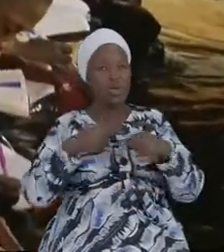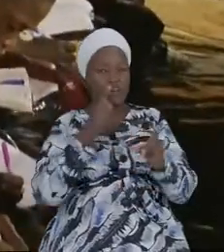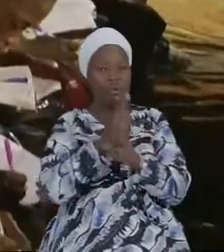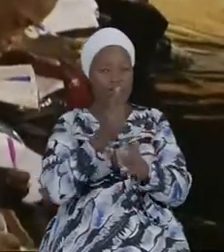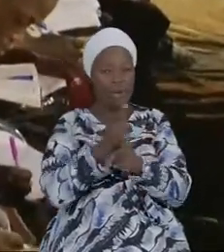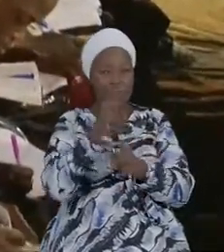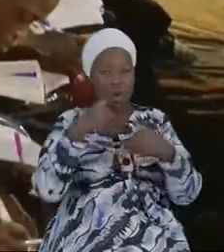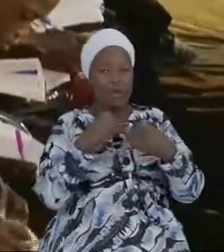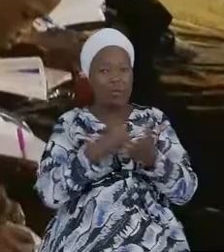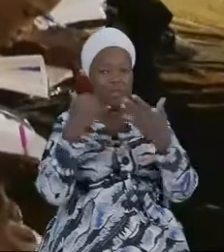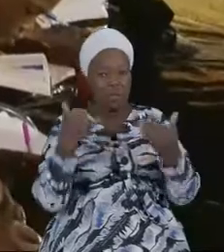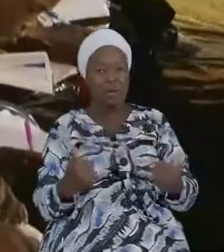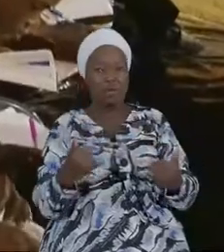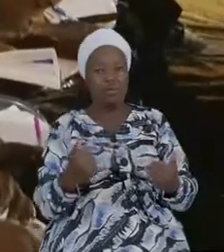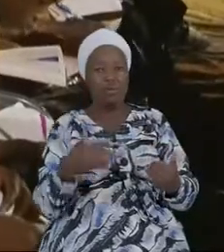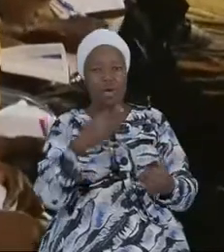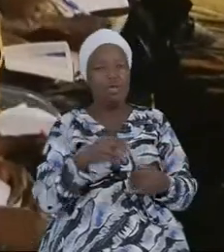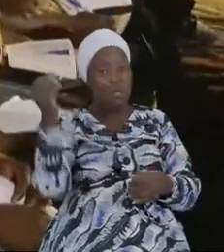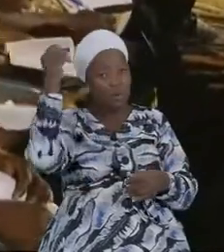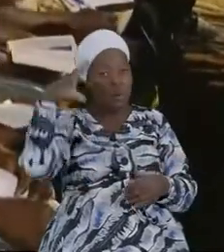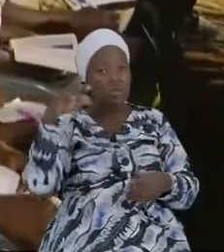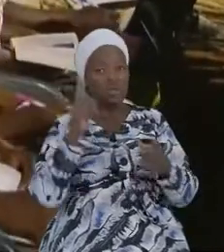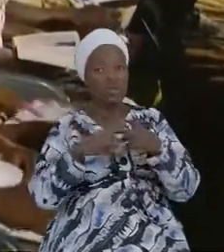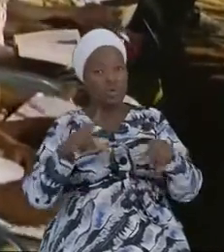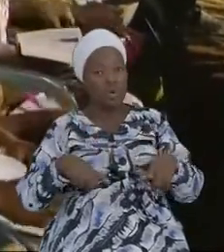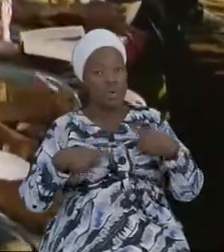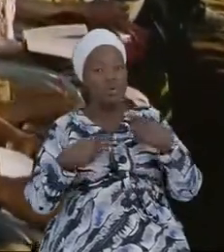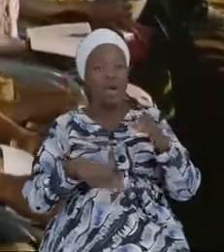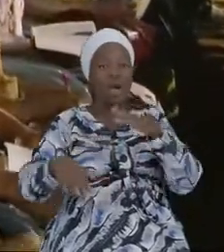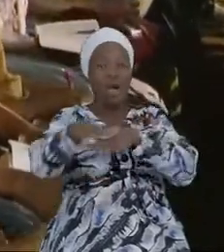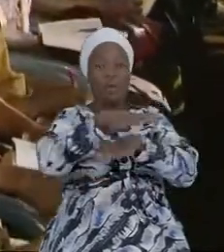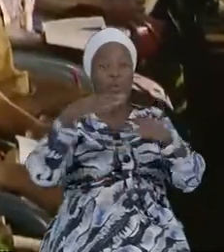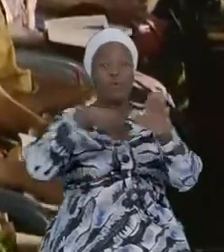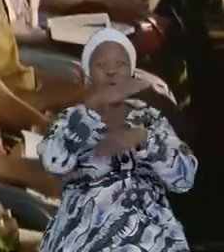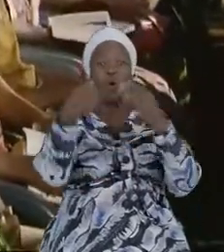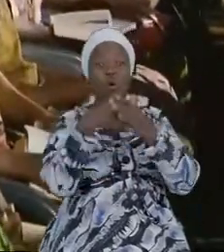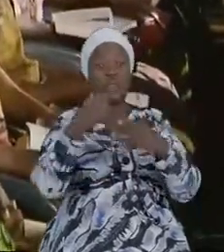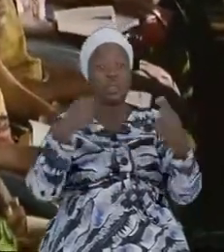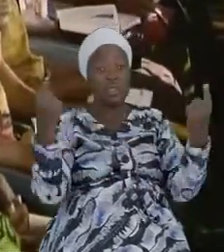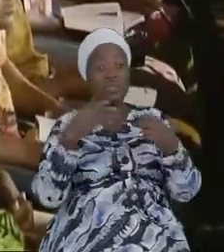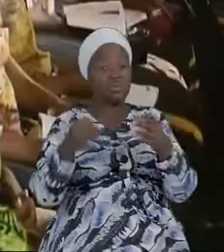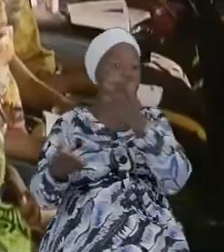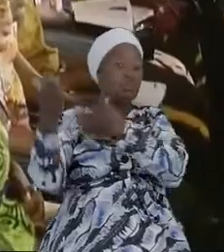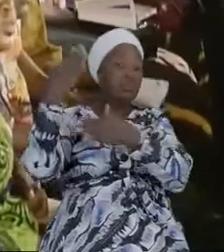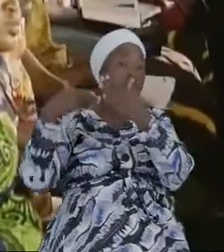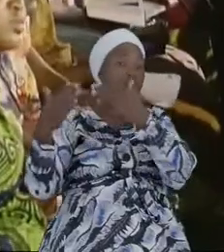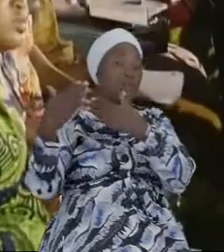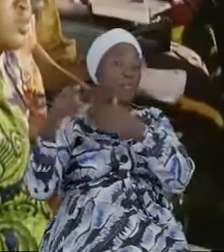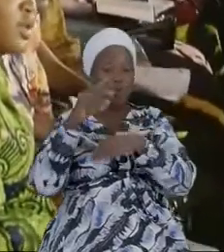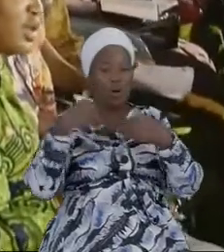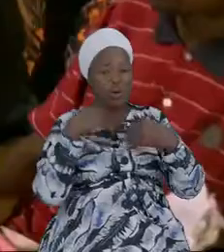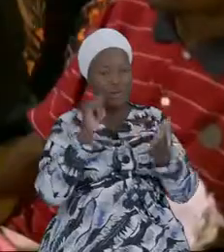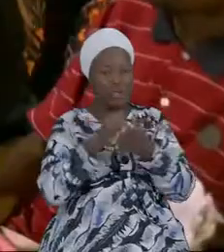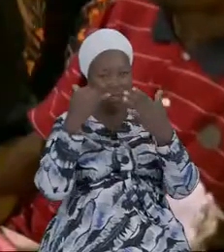have it right now. The grace to live above all the sins of the past, you have that now